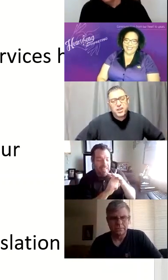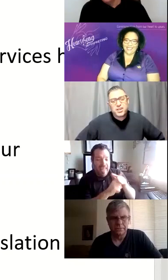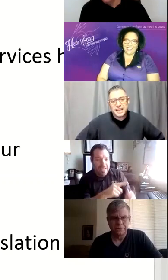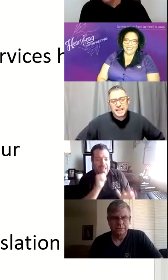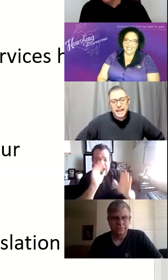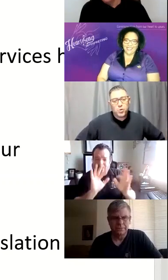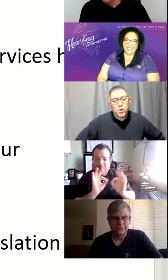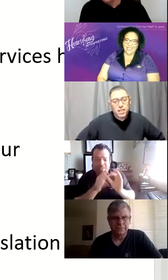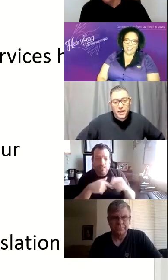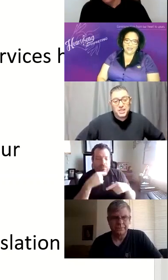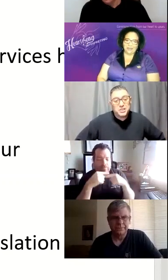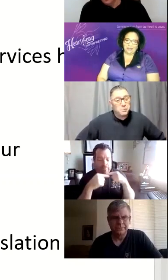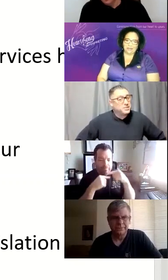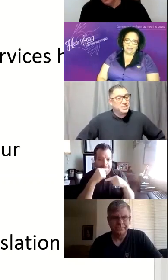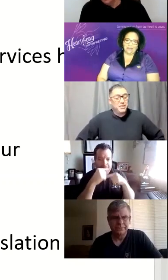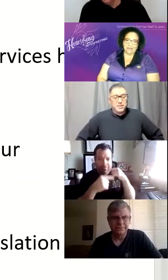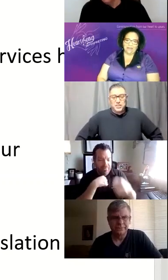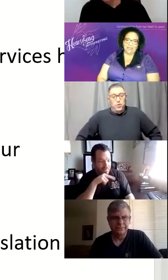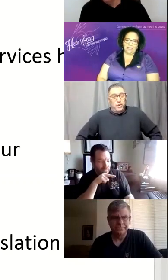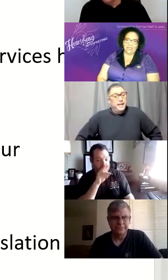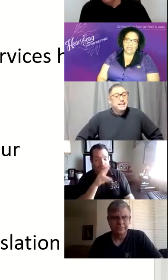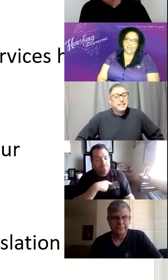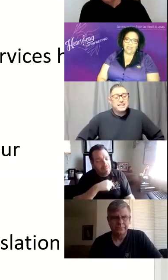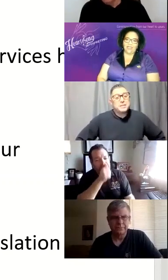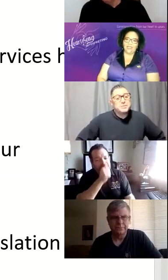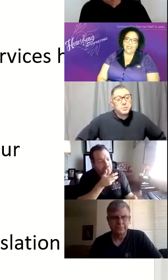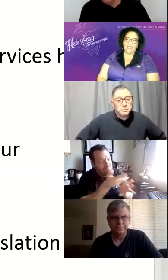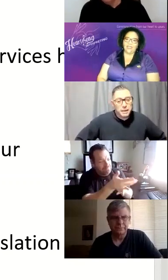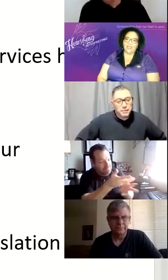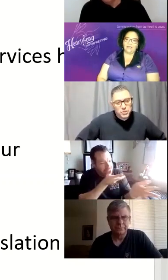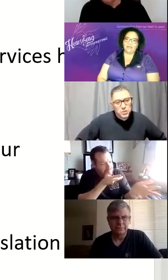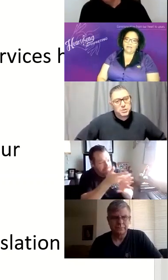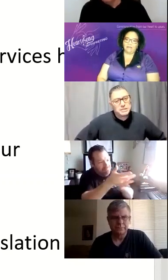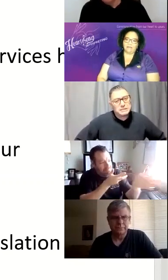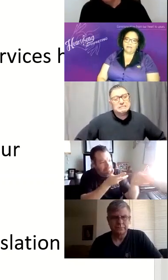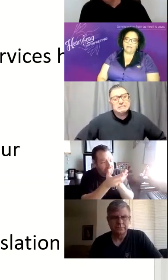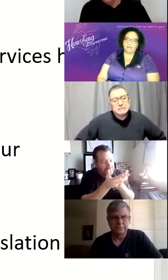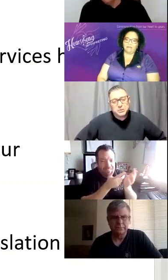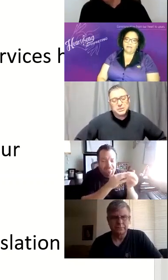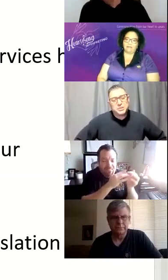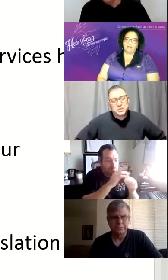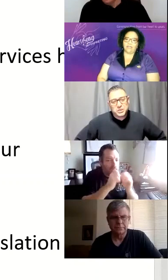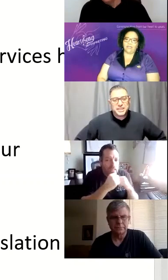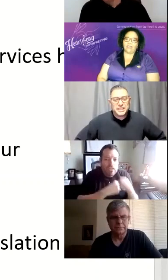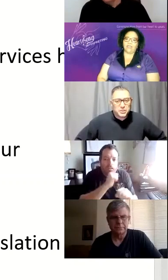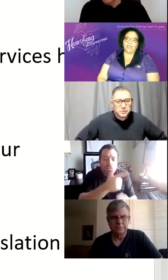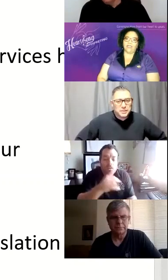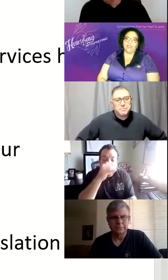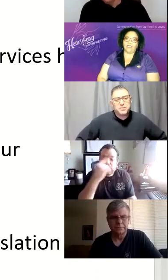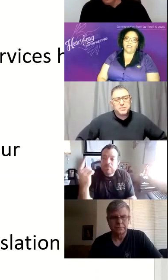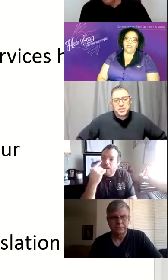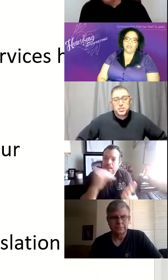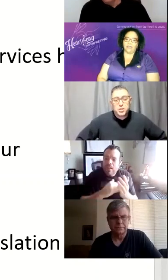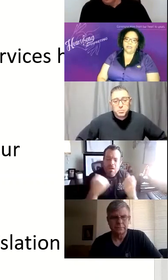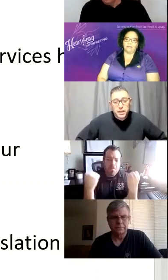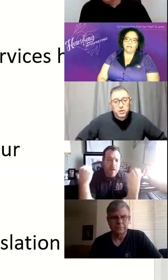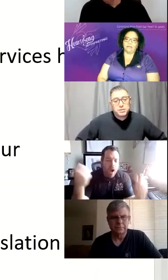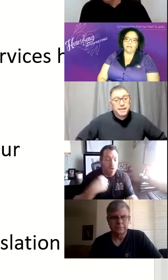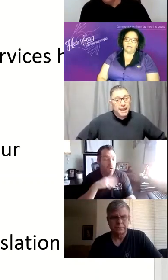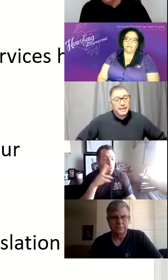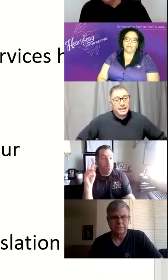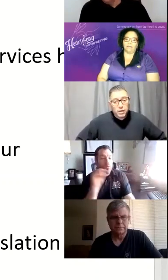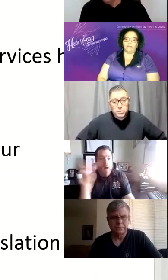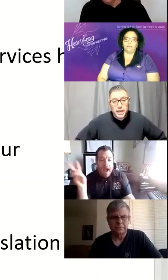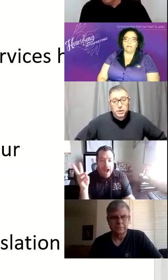As far as like having qualified interpreters, a different story. Yeah, sometimes I'm with the baby interpreters. I'm trying to struggle to get through with them as far as interpreting